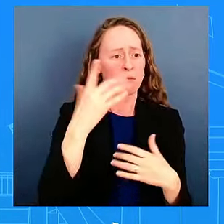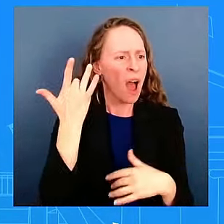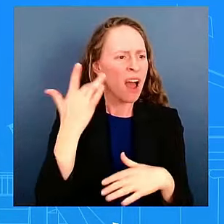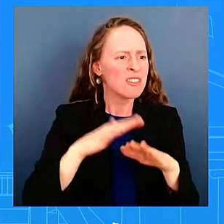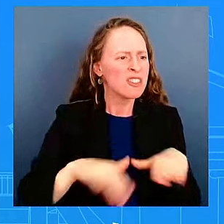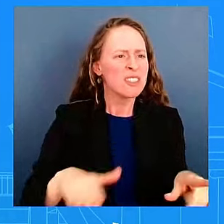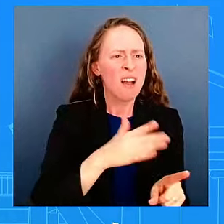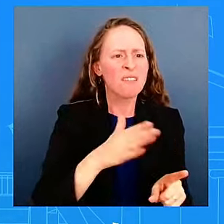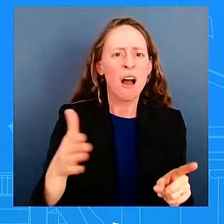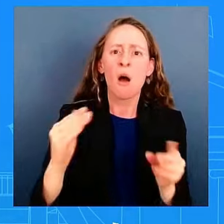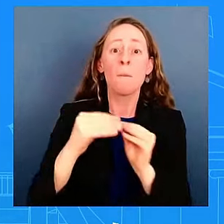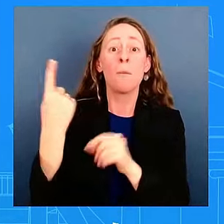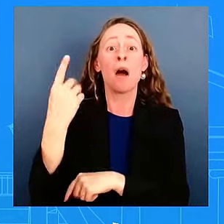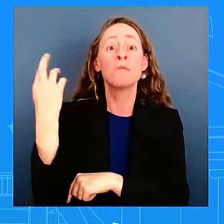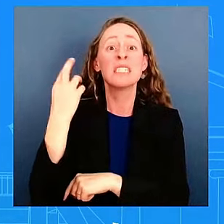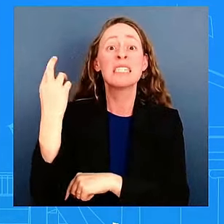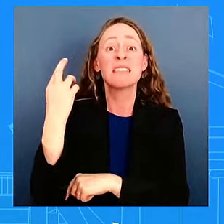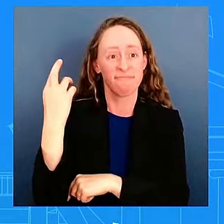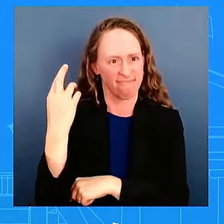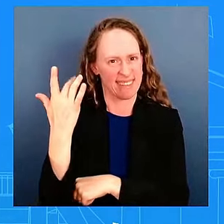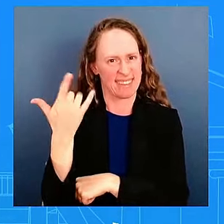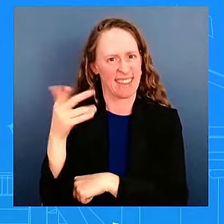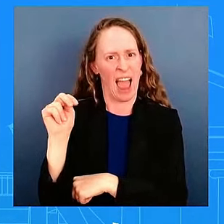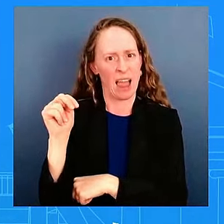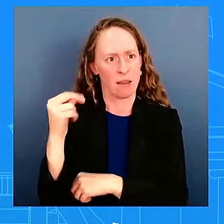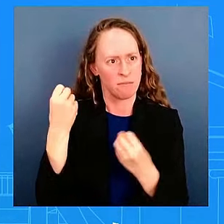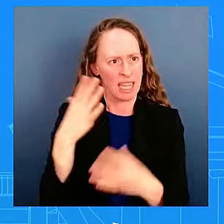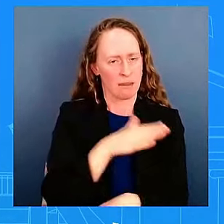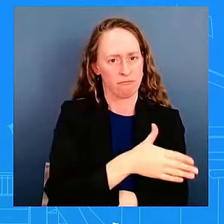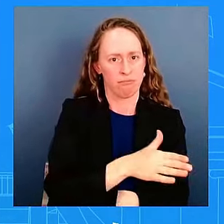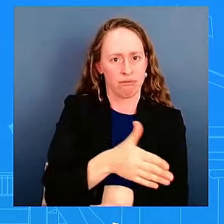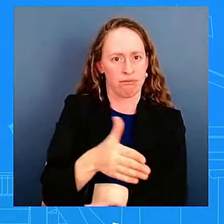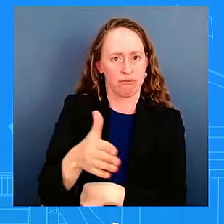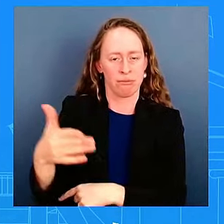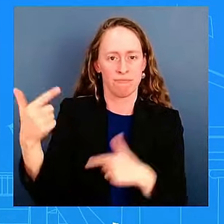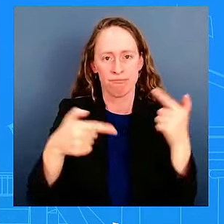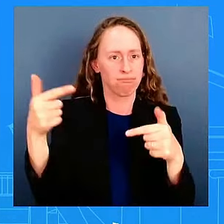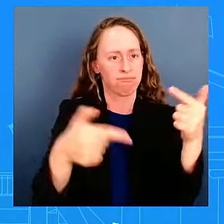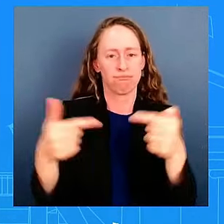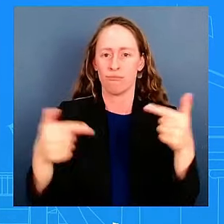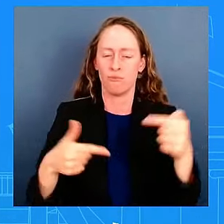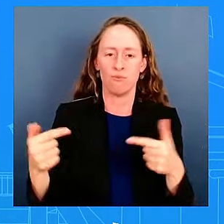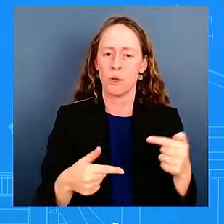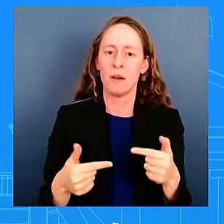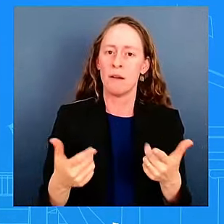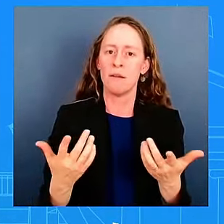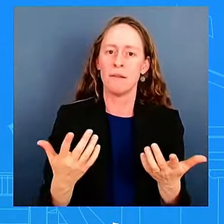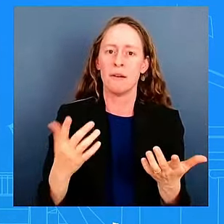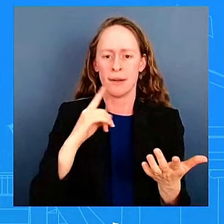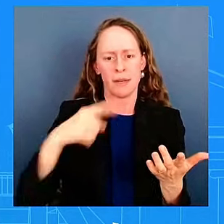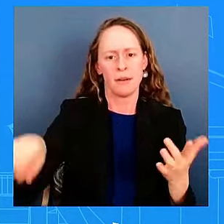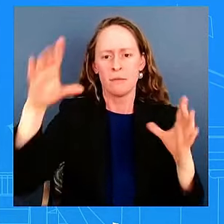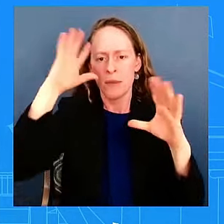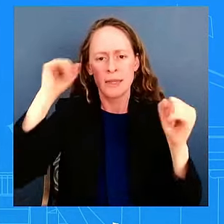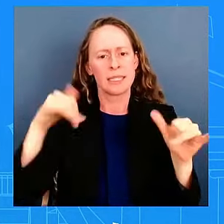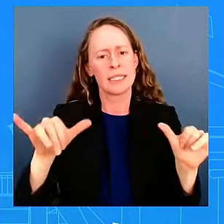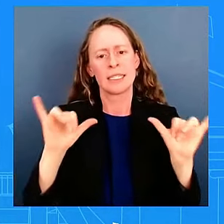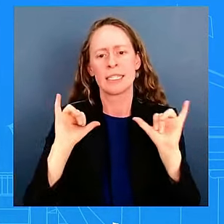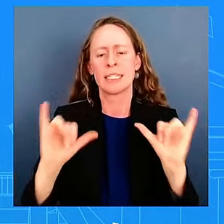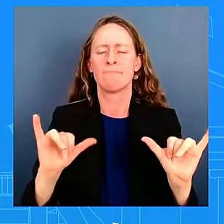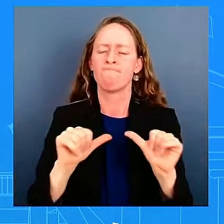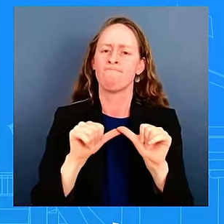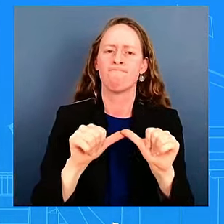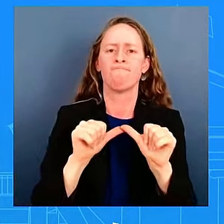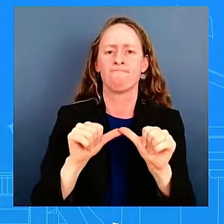be. And so the president's going to continue to be steadfast on this. We have the White House Office for Gun Prevention, which the vice president leads